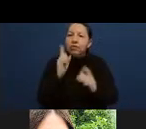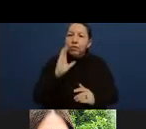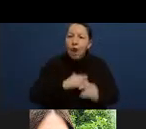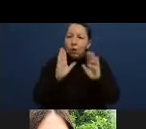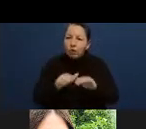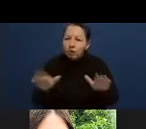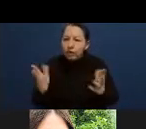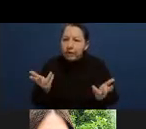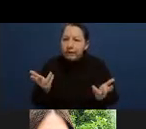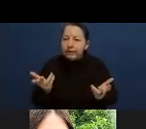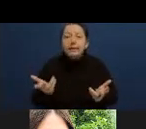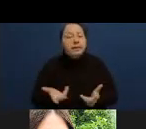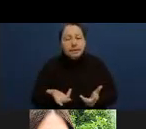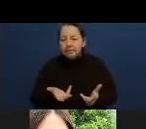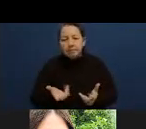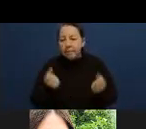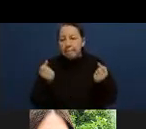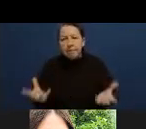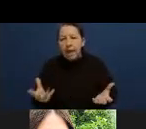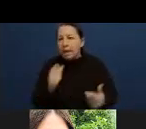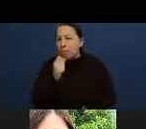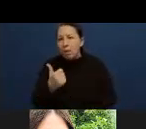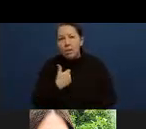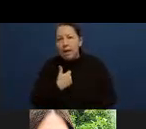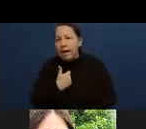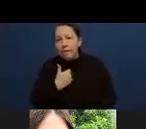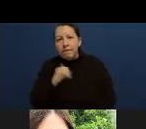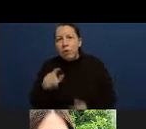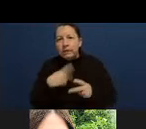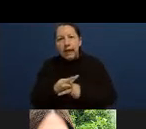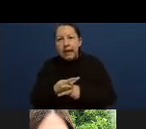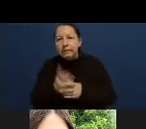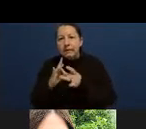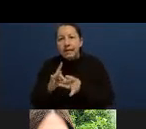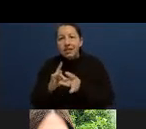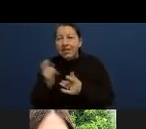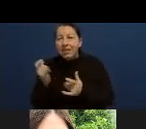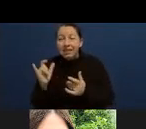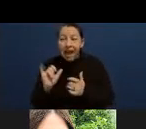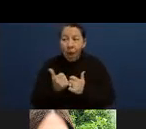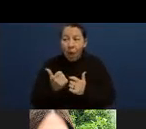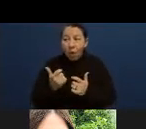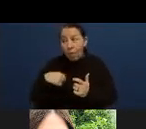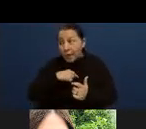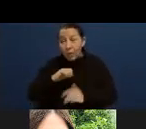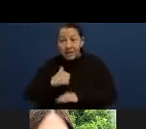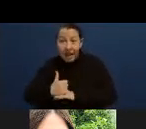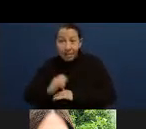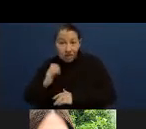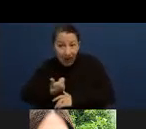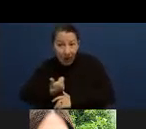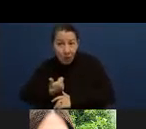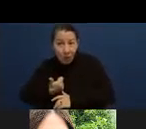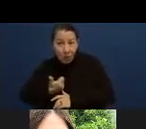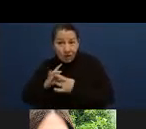of them are not going to have those connections the way they may have looked for us. But what's important is that they're getting those